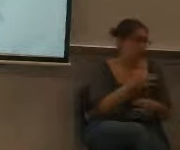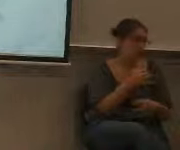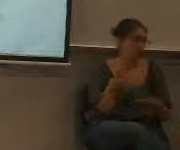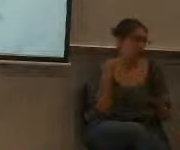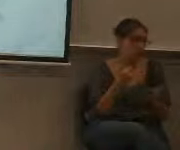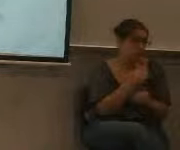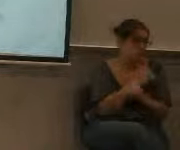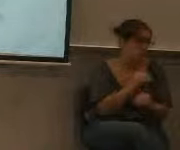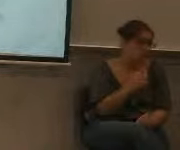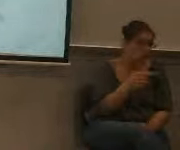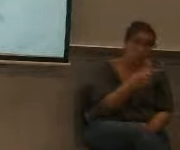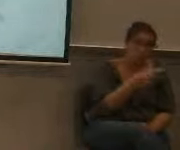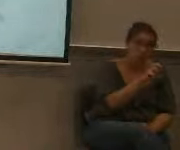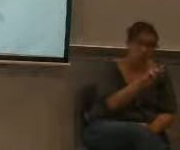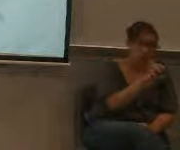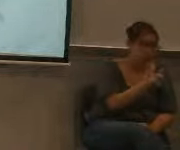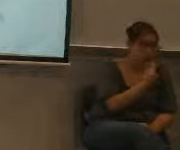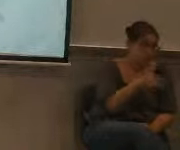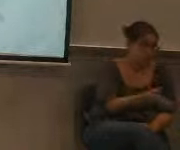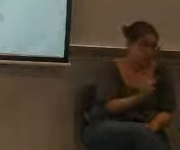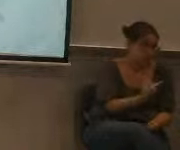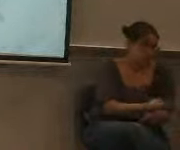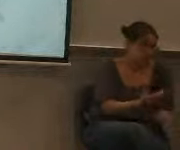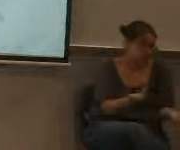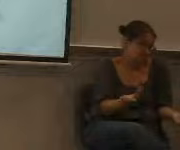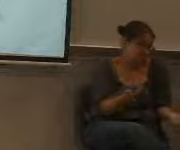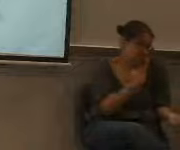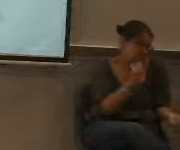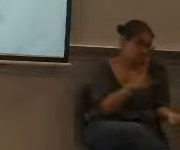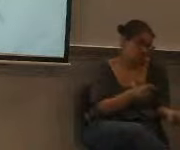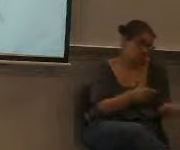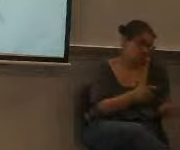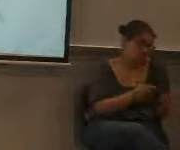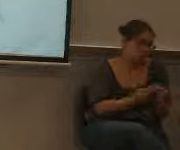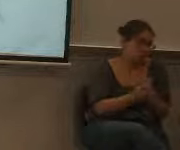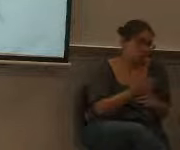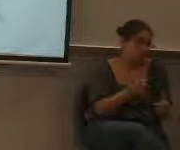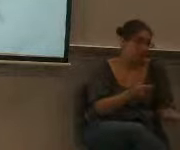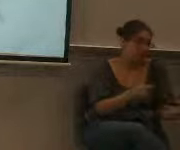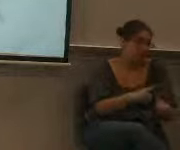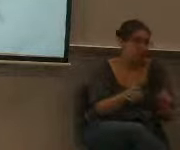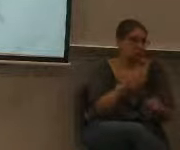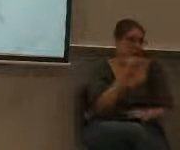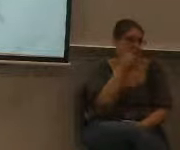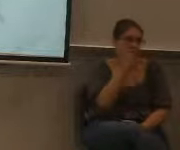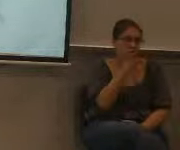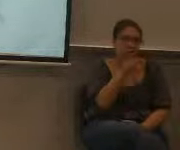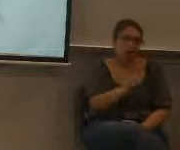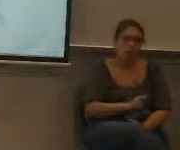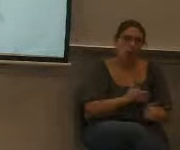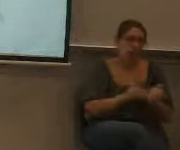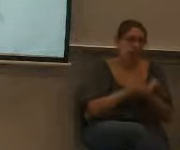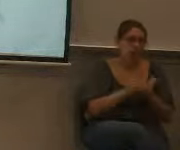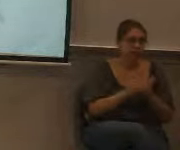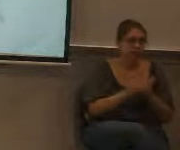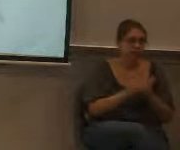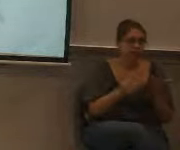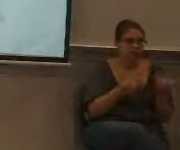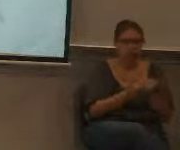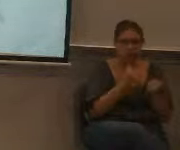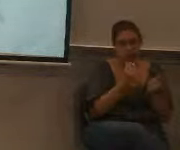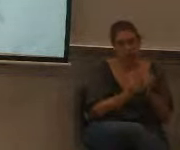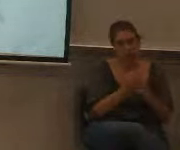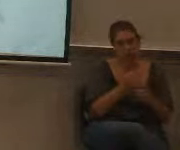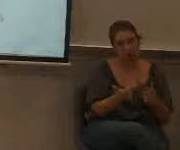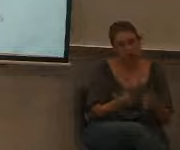no predators down there, right? So you don't have to grow very fast, but the food is really low oftentimes as well. So there's this